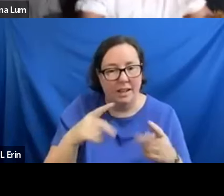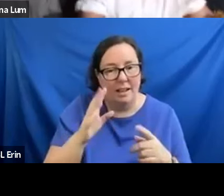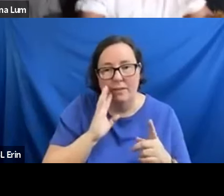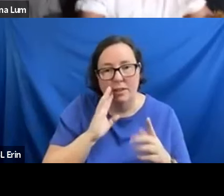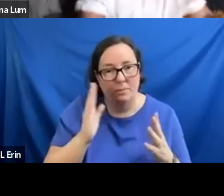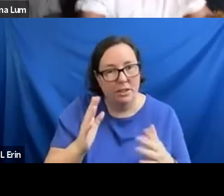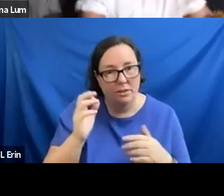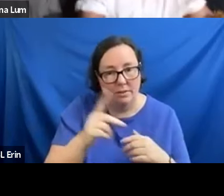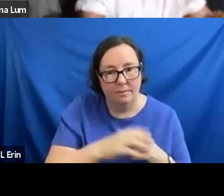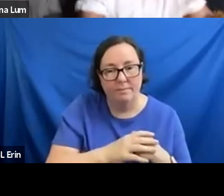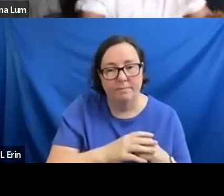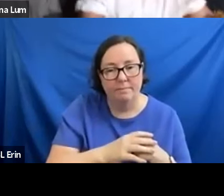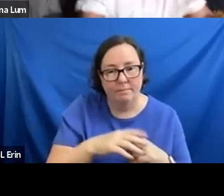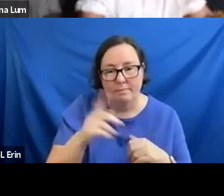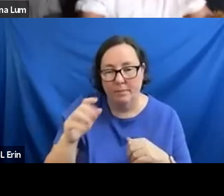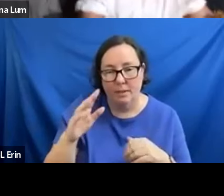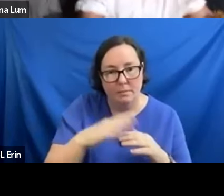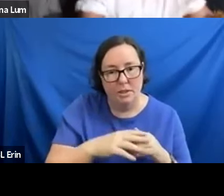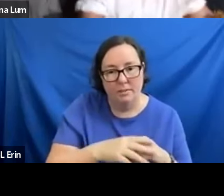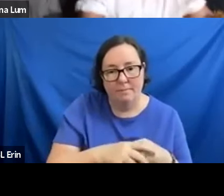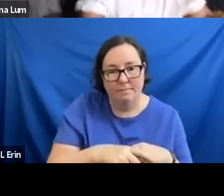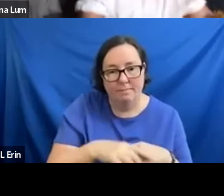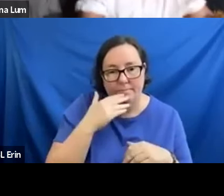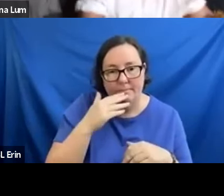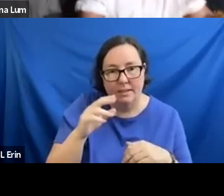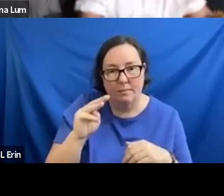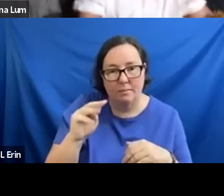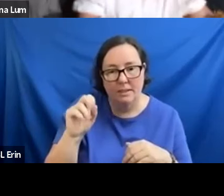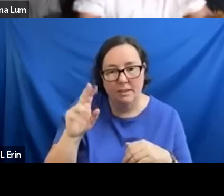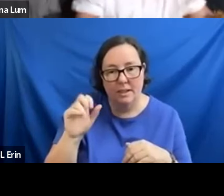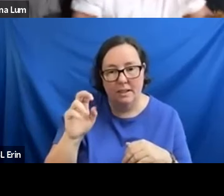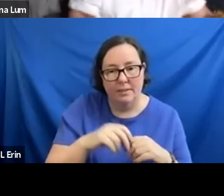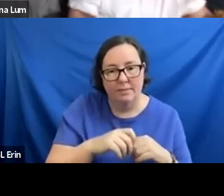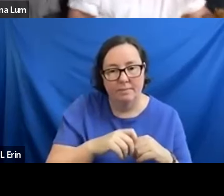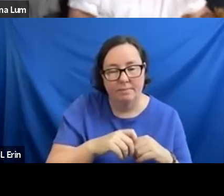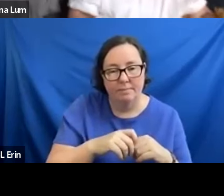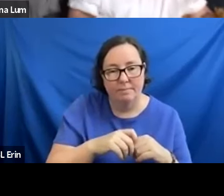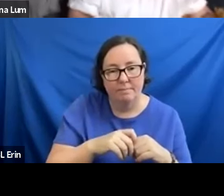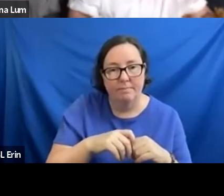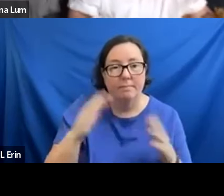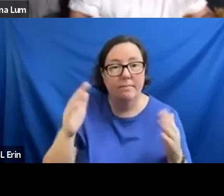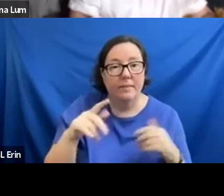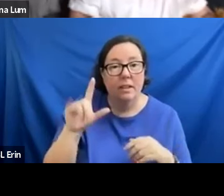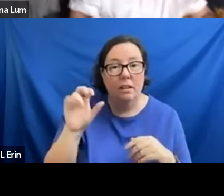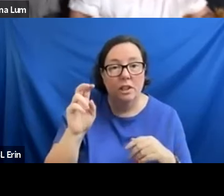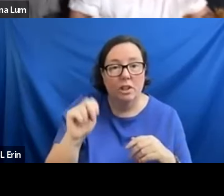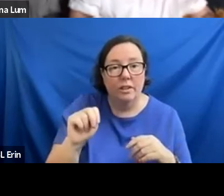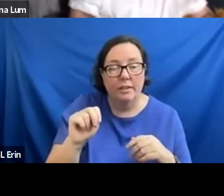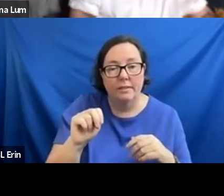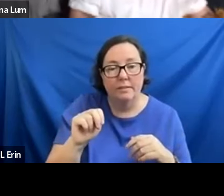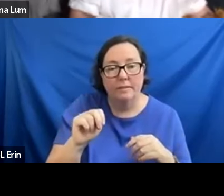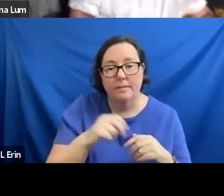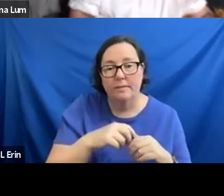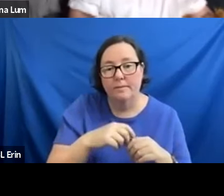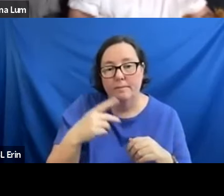speakers. Okay, videos must be on. Thank you, Ms. Sullivan. Next speaker is Lauren Peter.